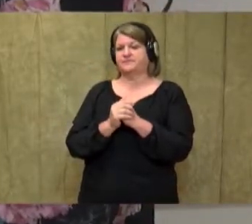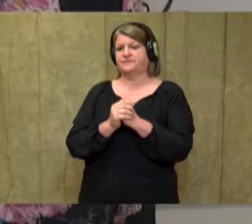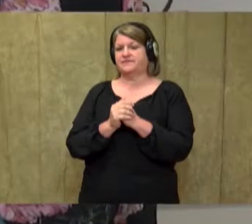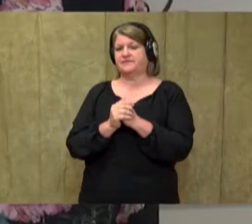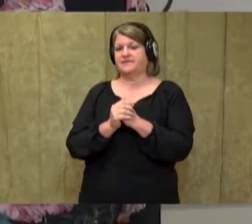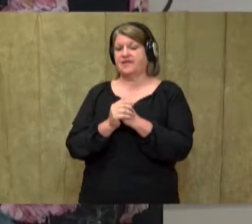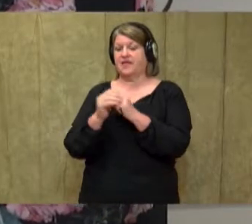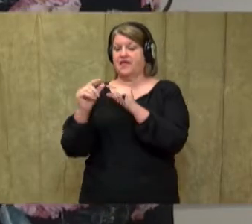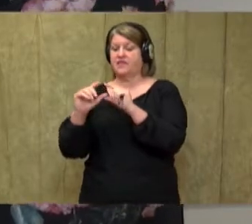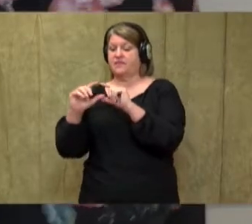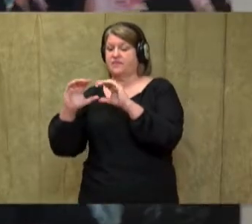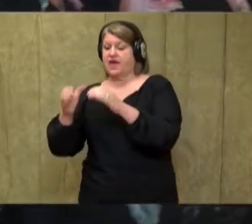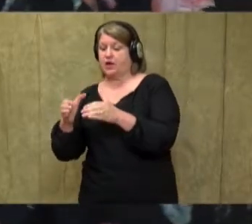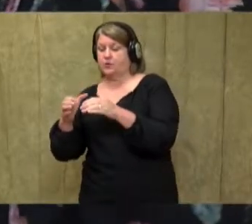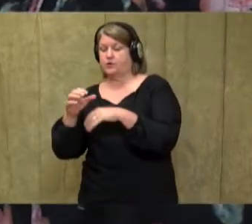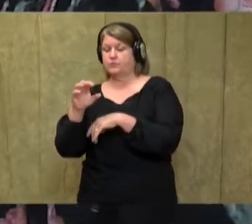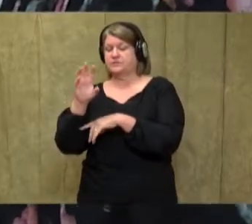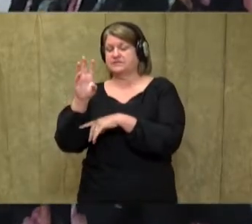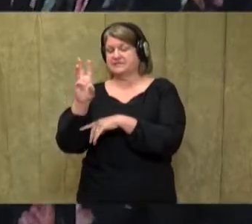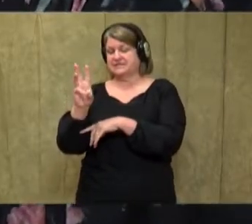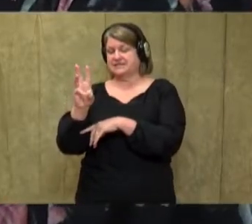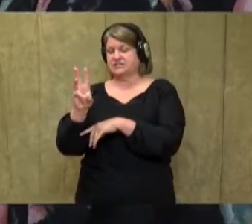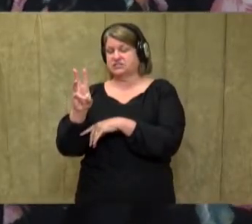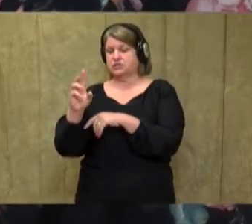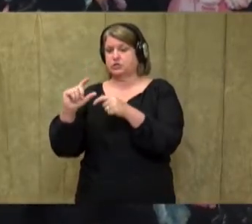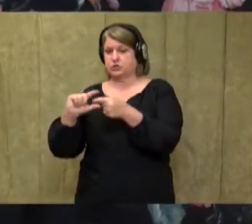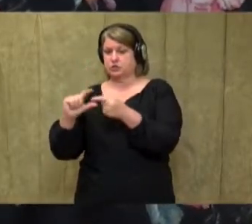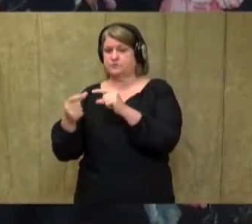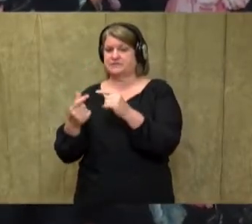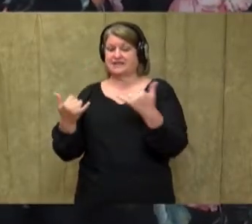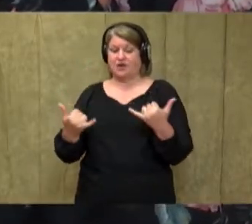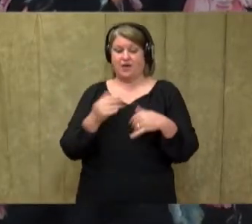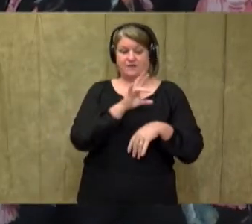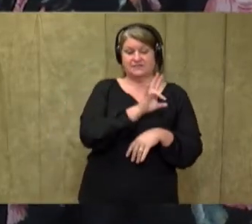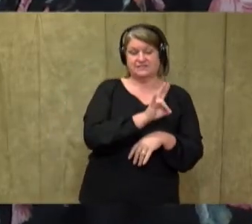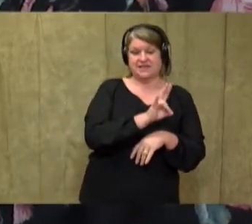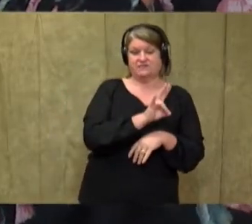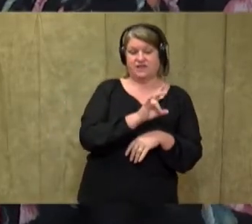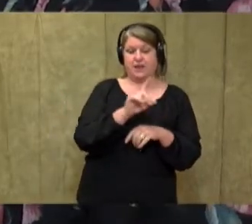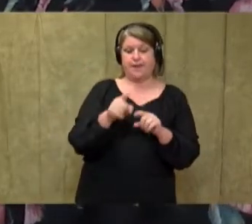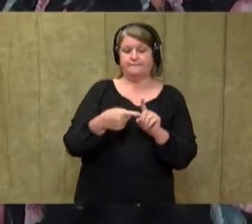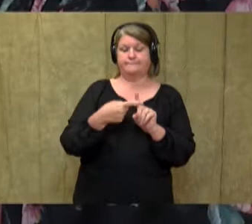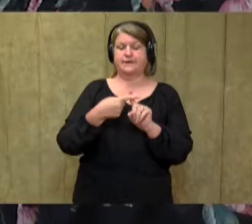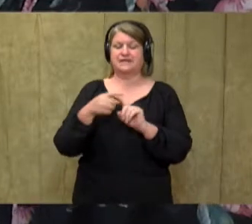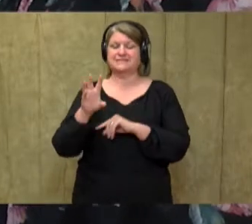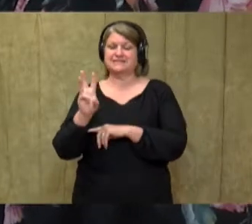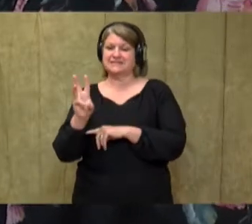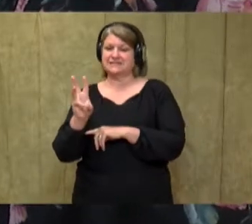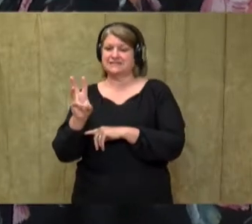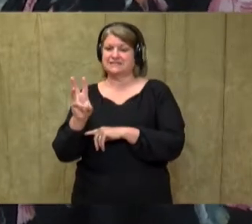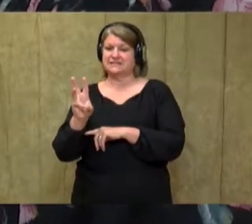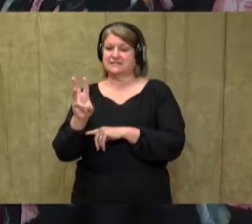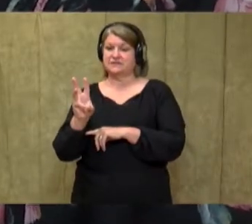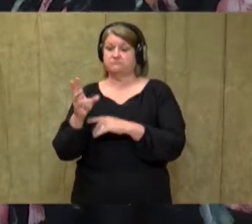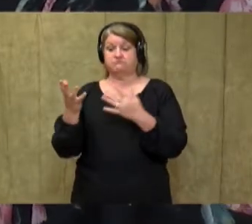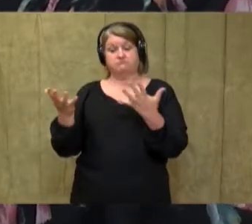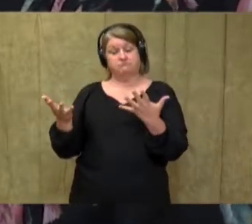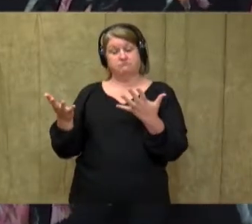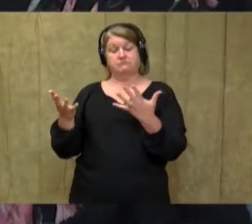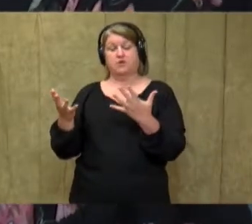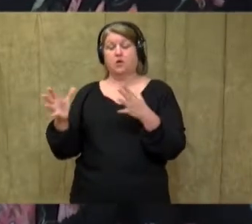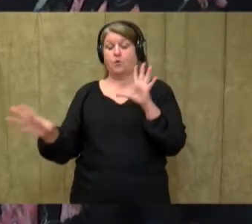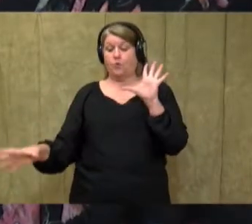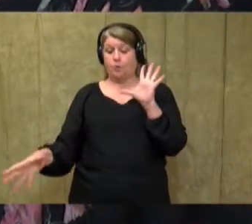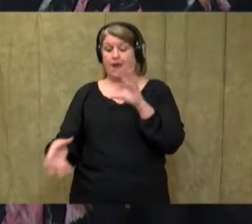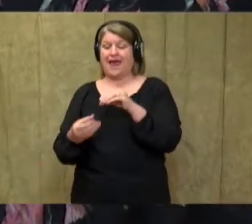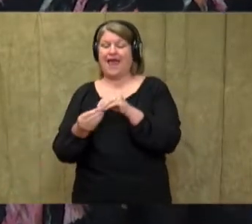That group was 6 cubes. So now I have 7 plus 6. Well, we